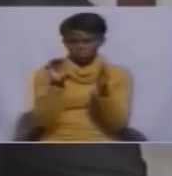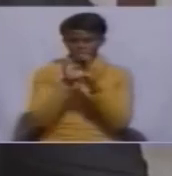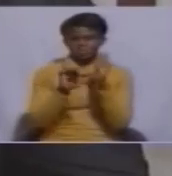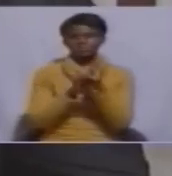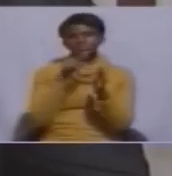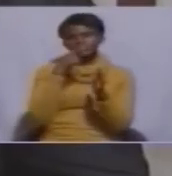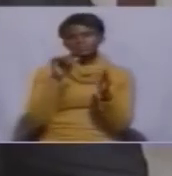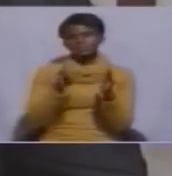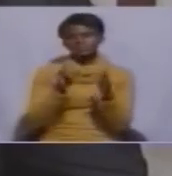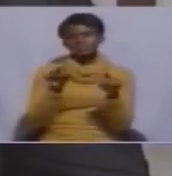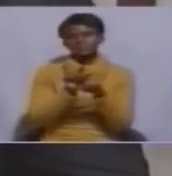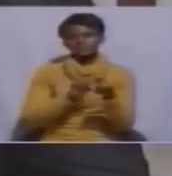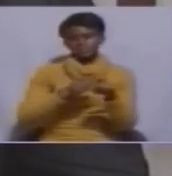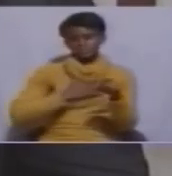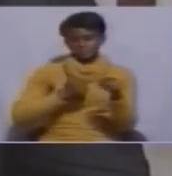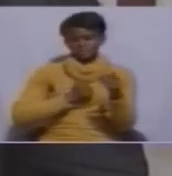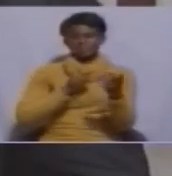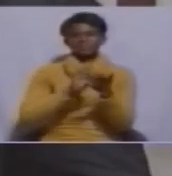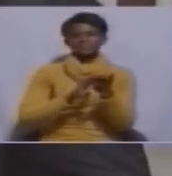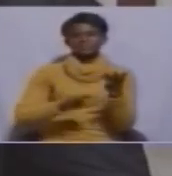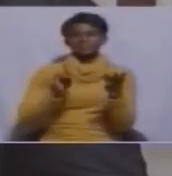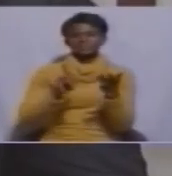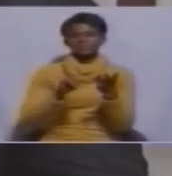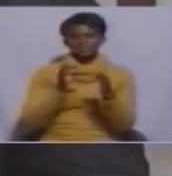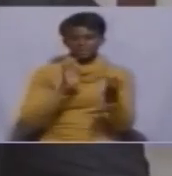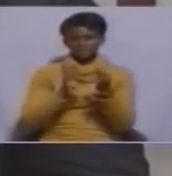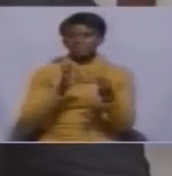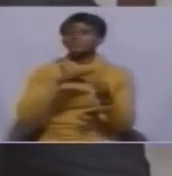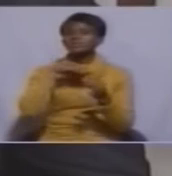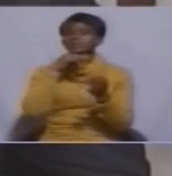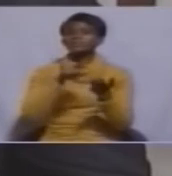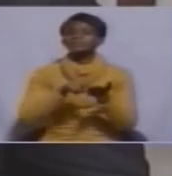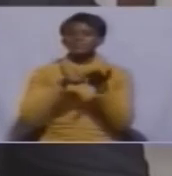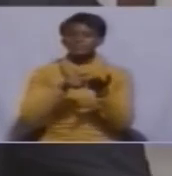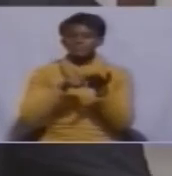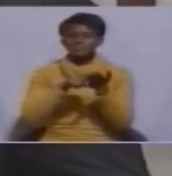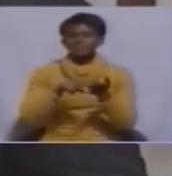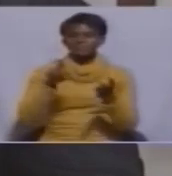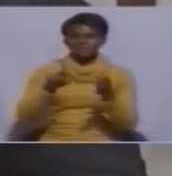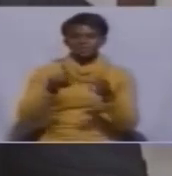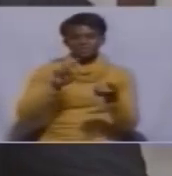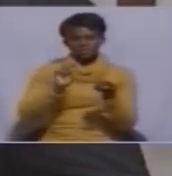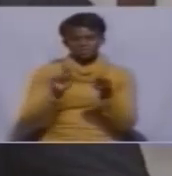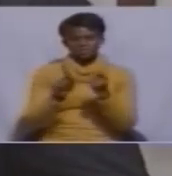says. And I believe that if there will be sufficient representations to the effect that there's need to change, an amendment